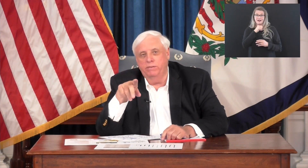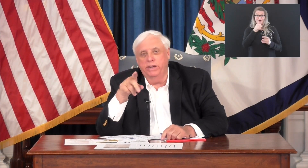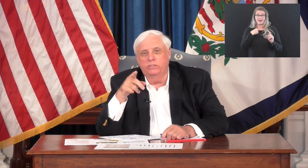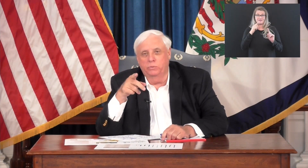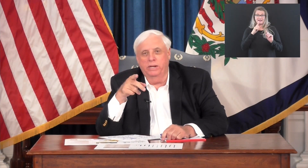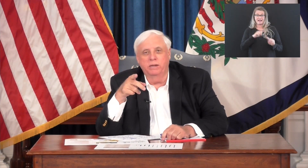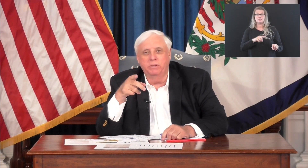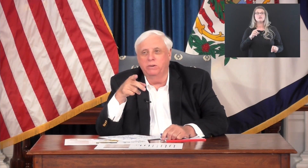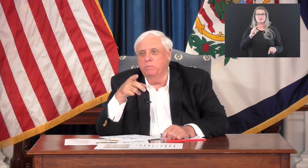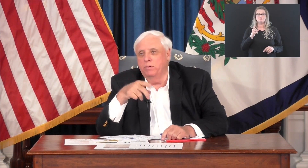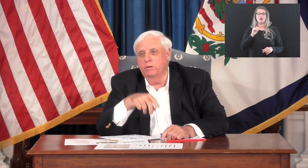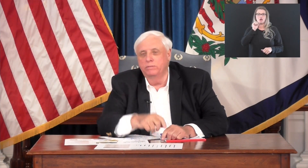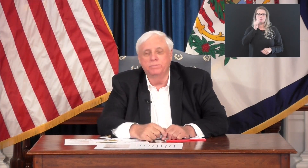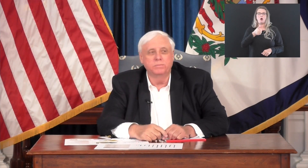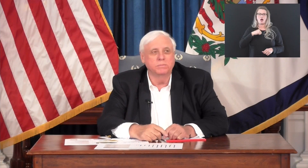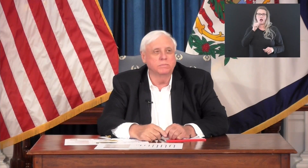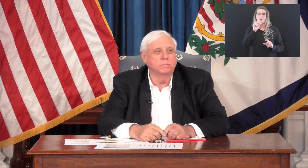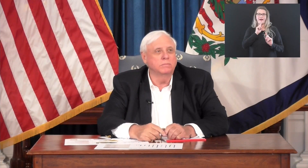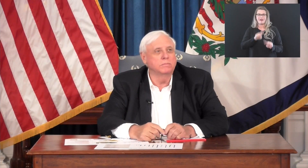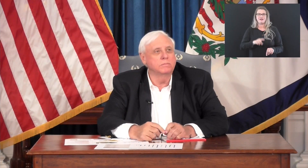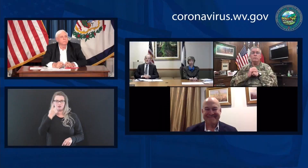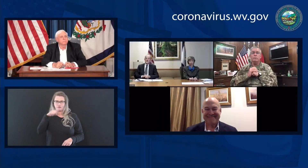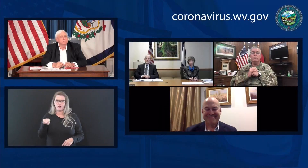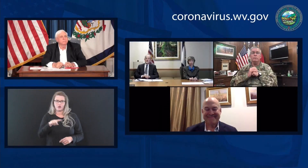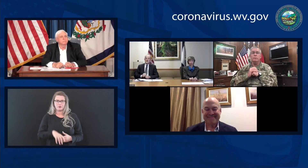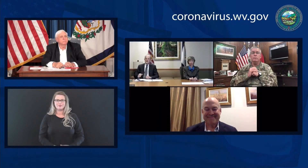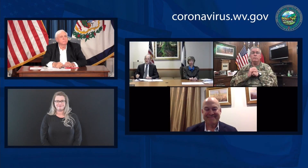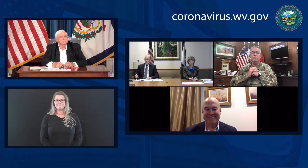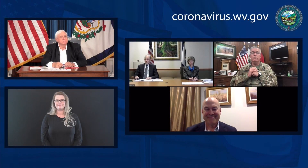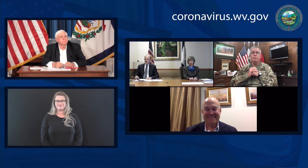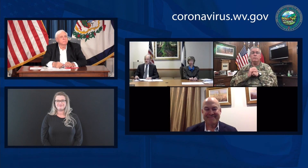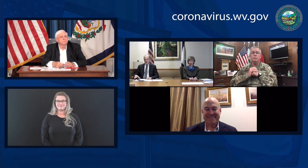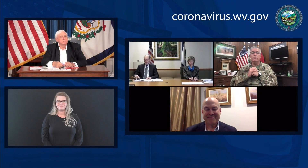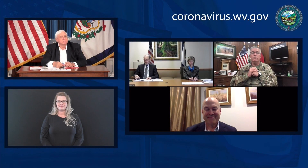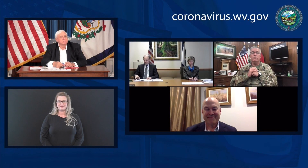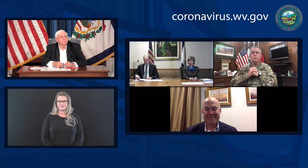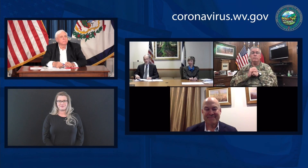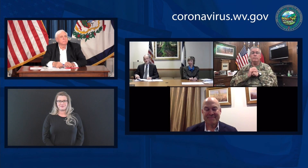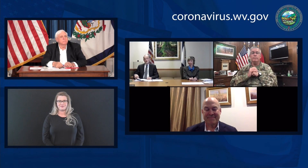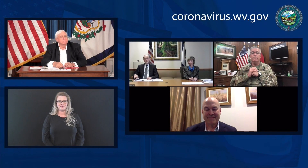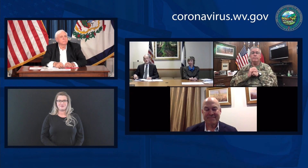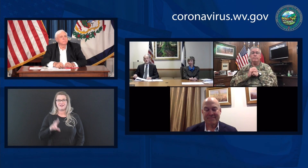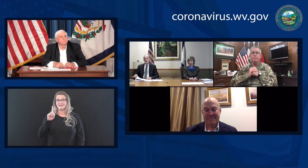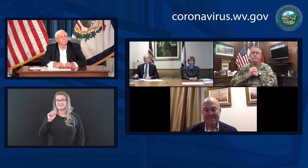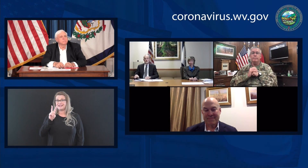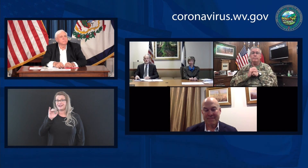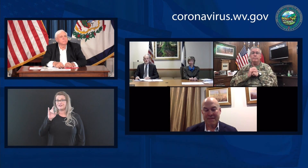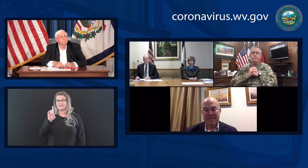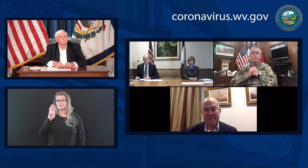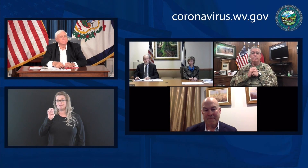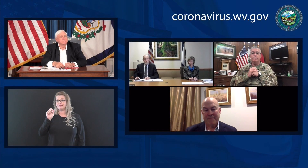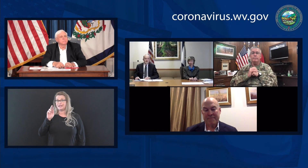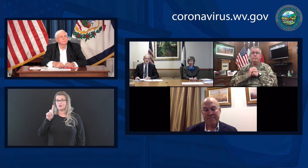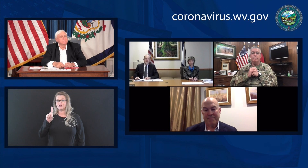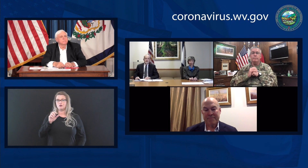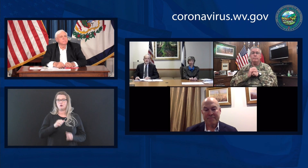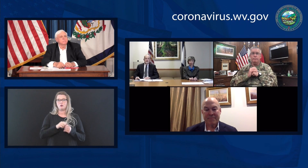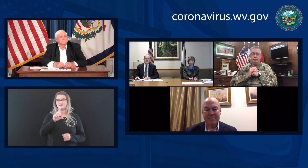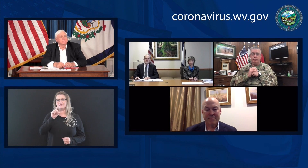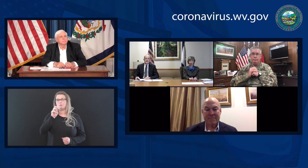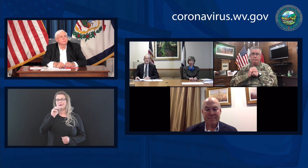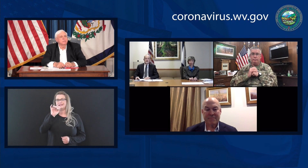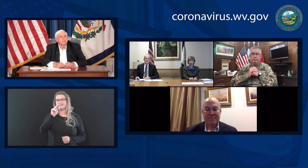going to have an answer when I come in here tomorrow. All right, thank you, Jackie. Next, let's go to David Beard with the Dominion Post.